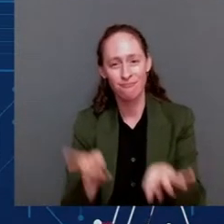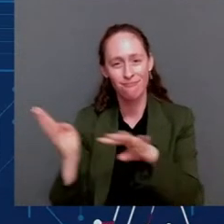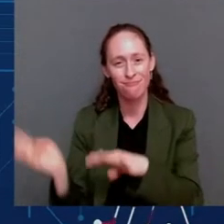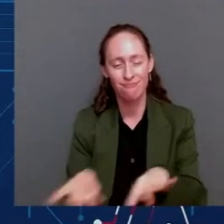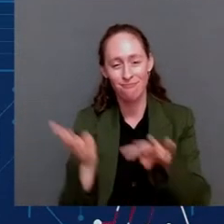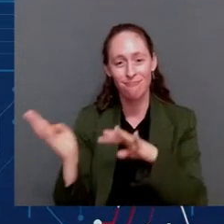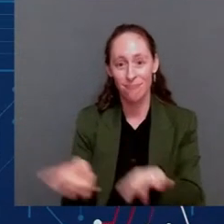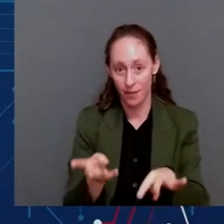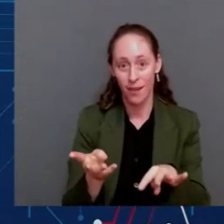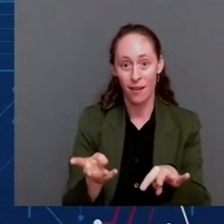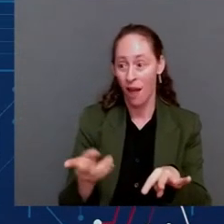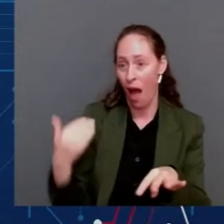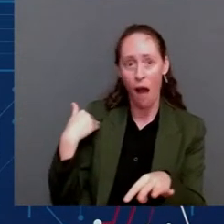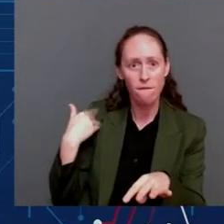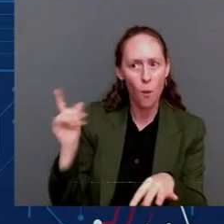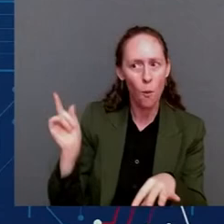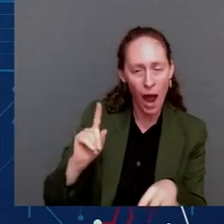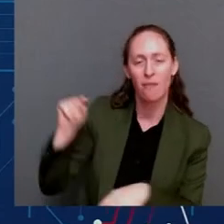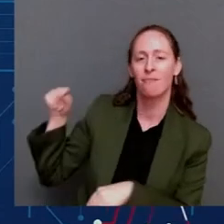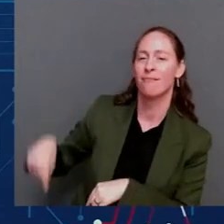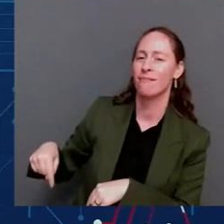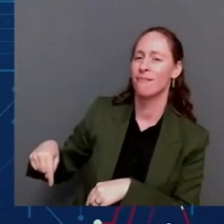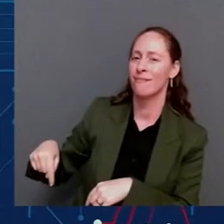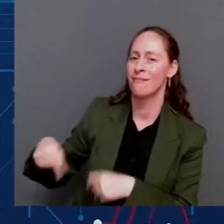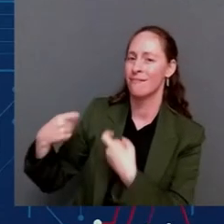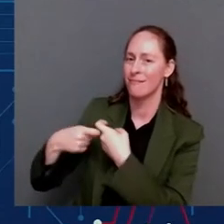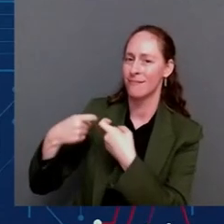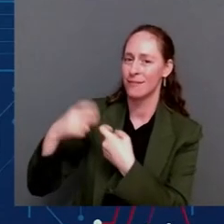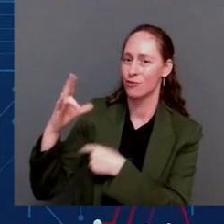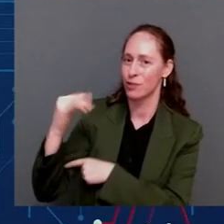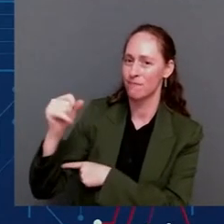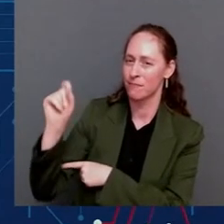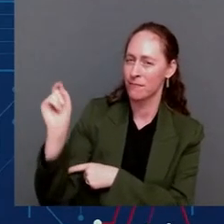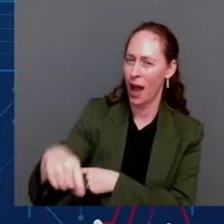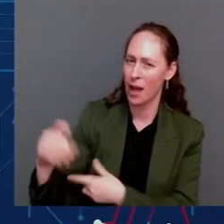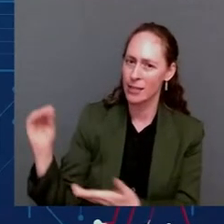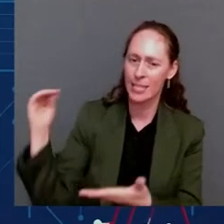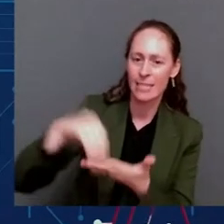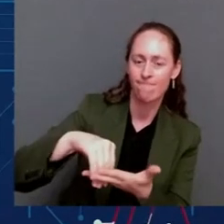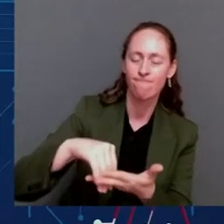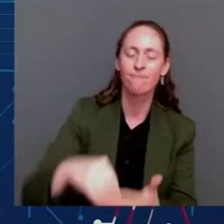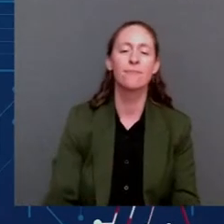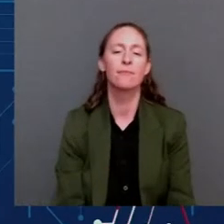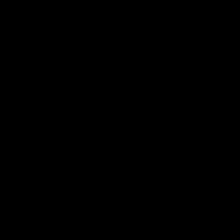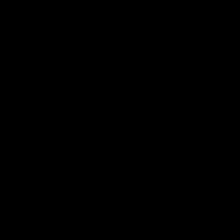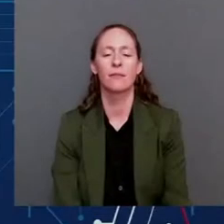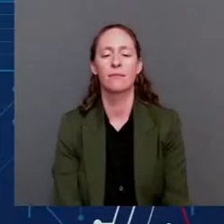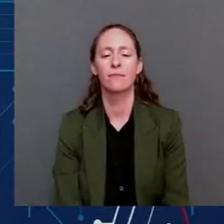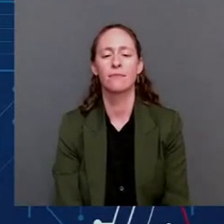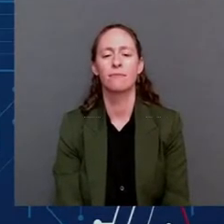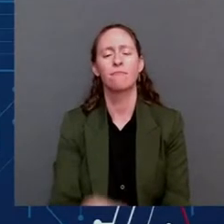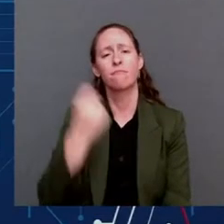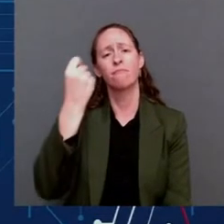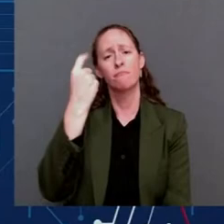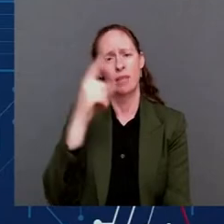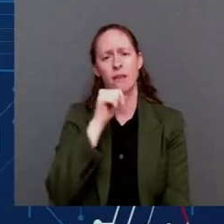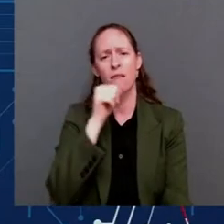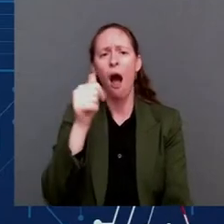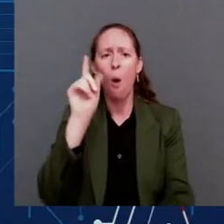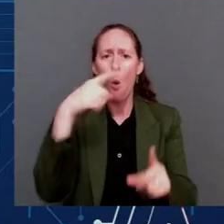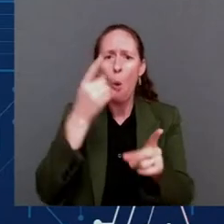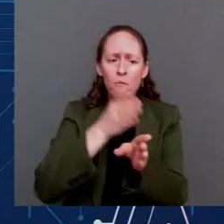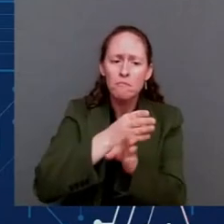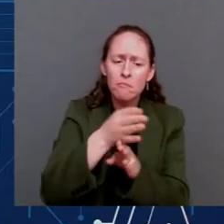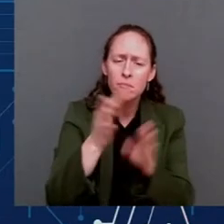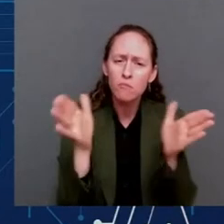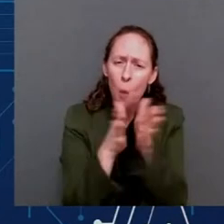provide additional resources, not just for the high-end chips, but the chips that are used in everyday products. We're proud to have this bill